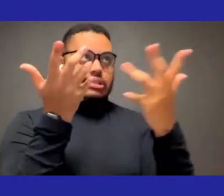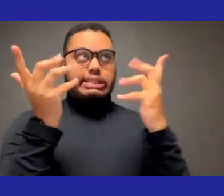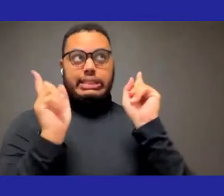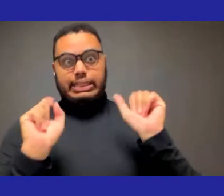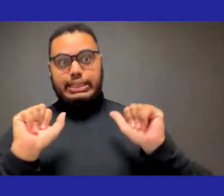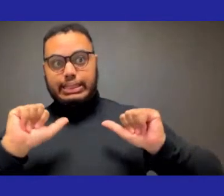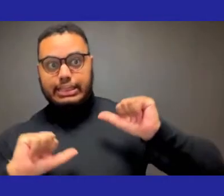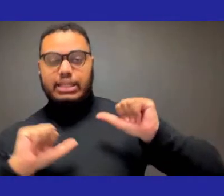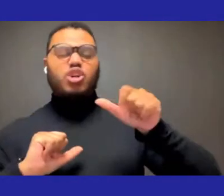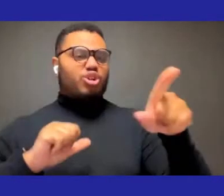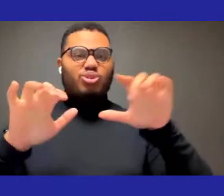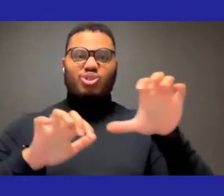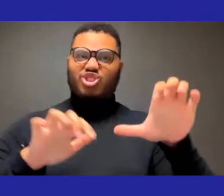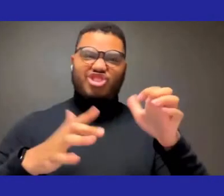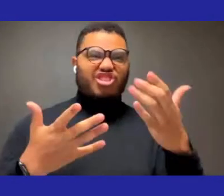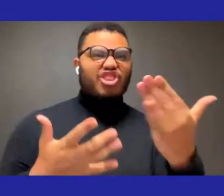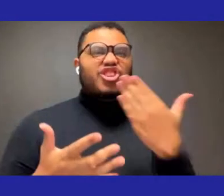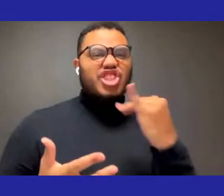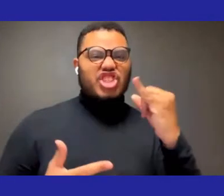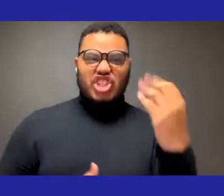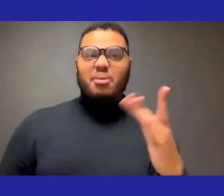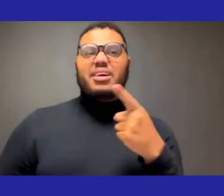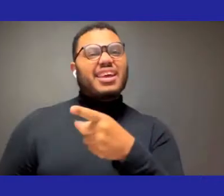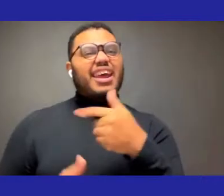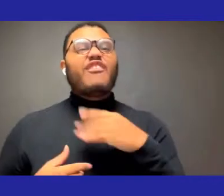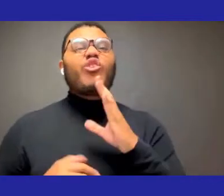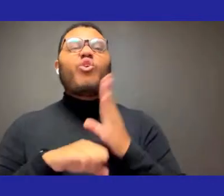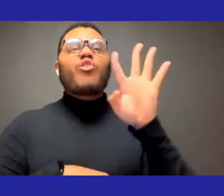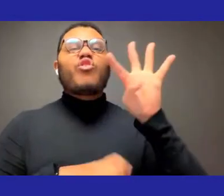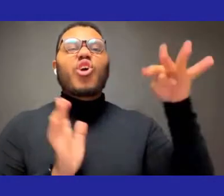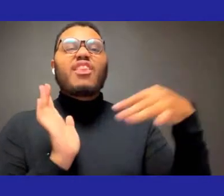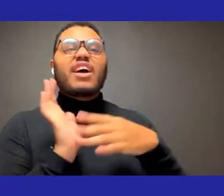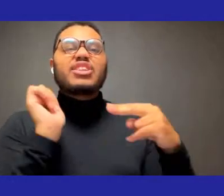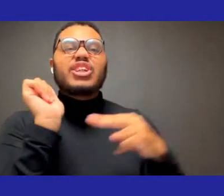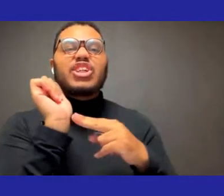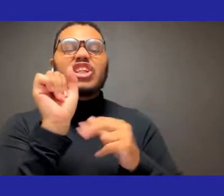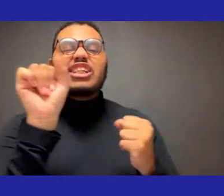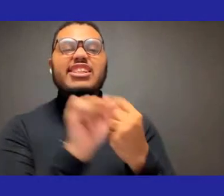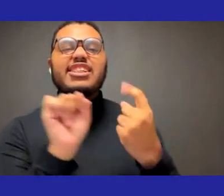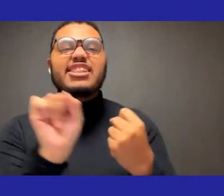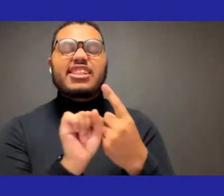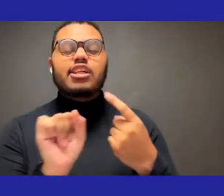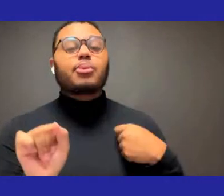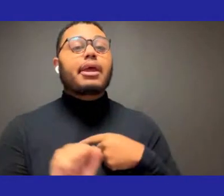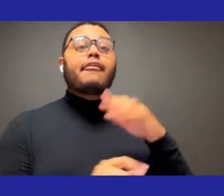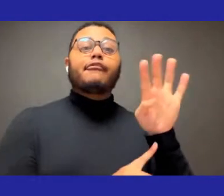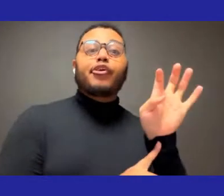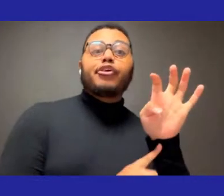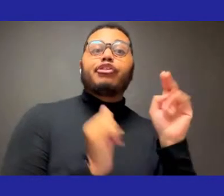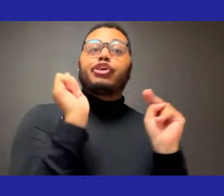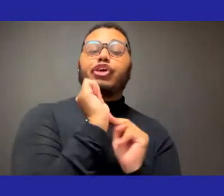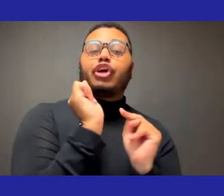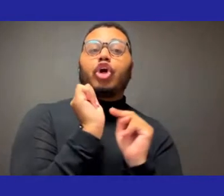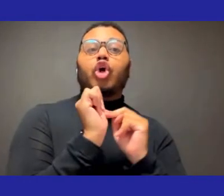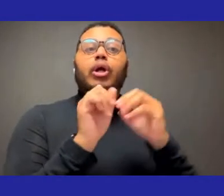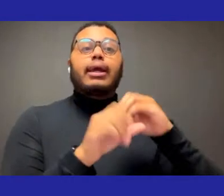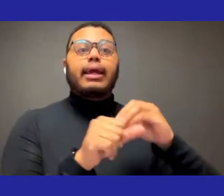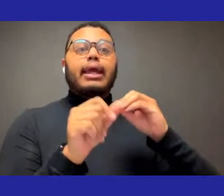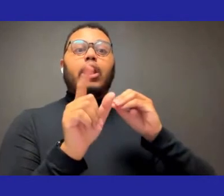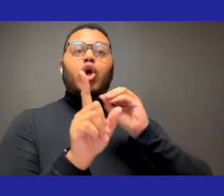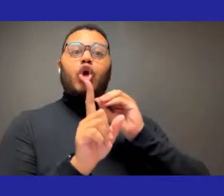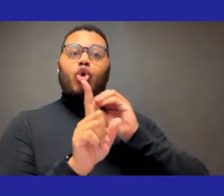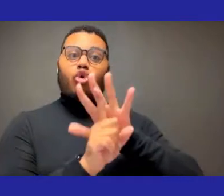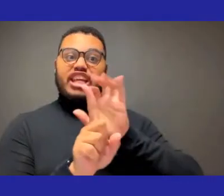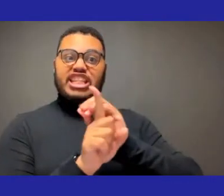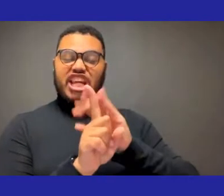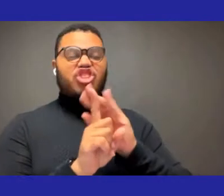over 4,000 nurses in a That's year. amazing. So we have 400 nurses on orientation and very few vacancies right now. And so the